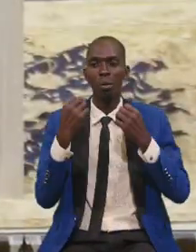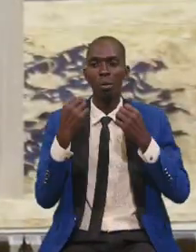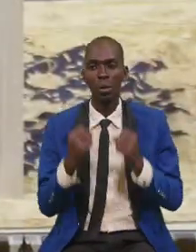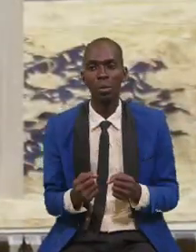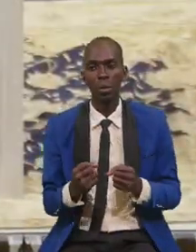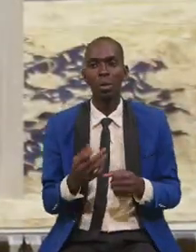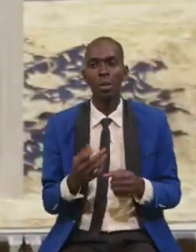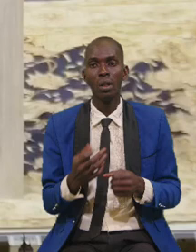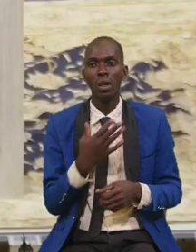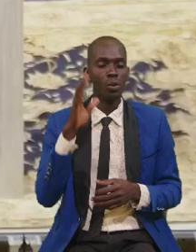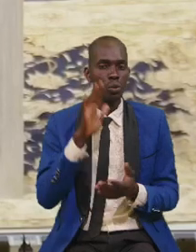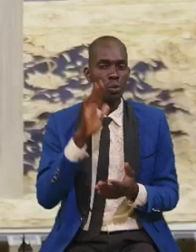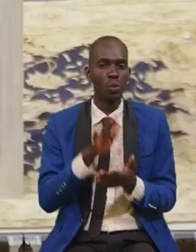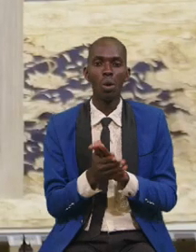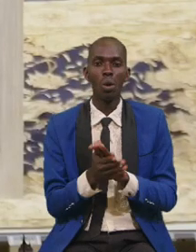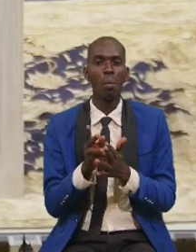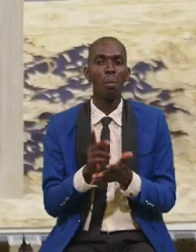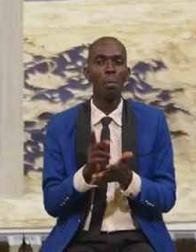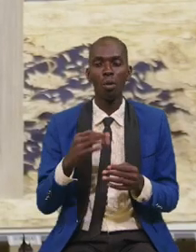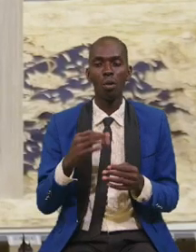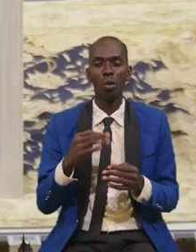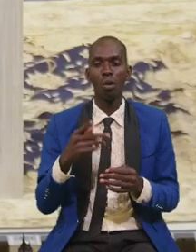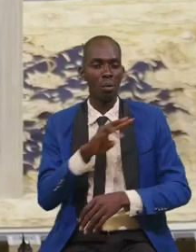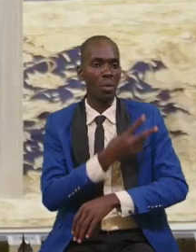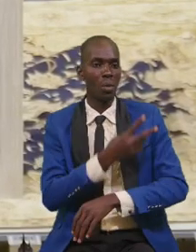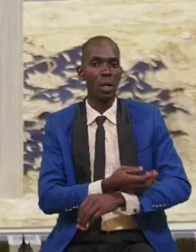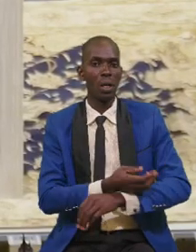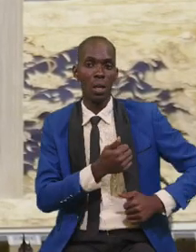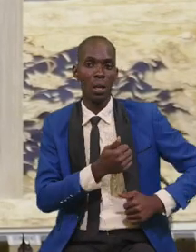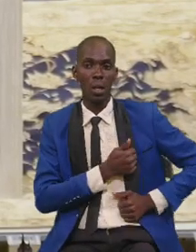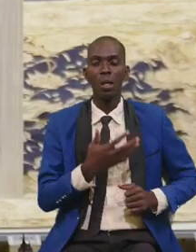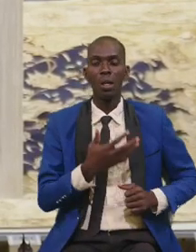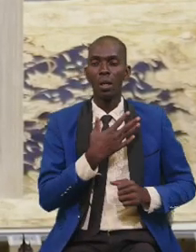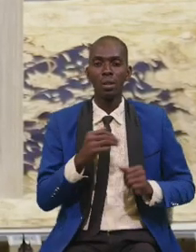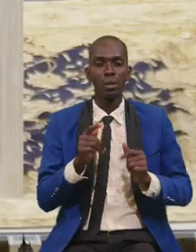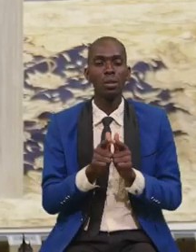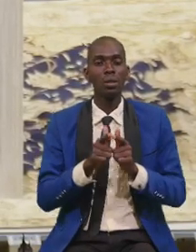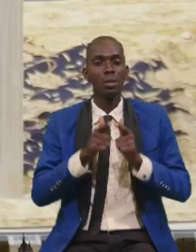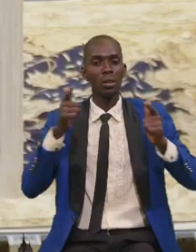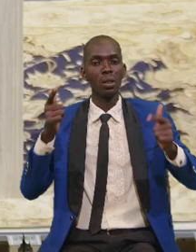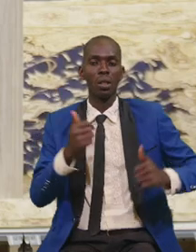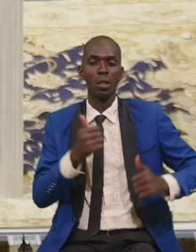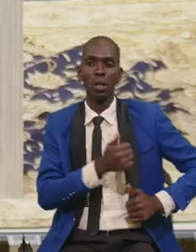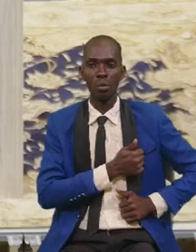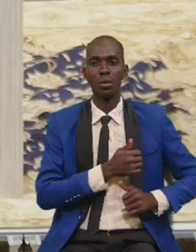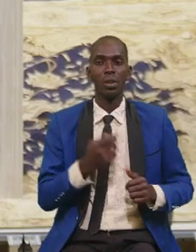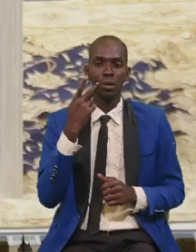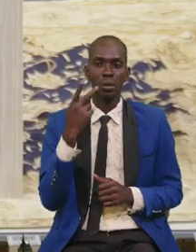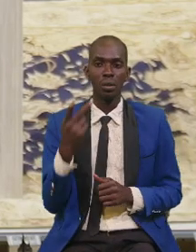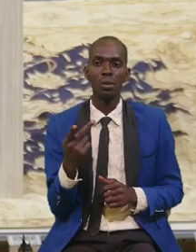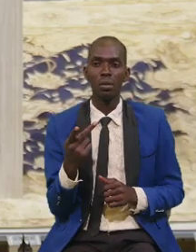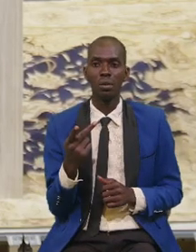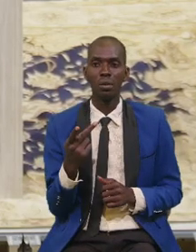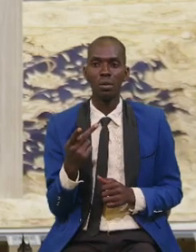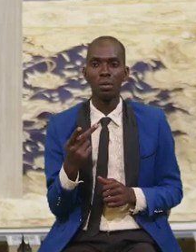of the mighty army, an exceeding great army. We're looking at number two